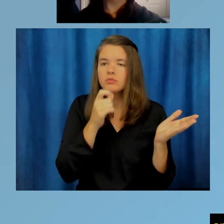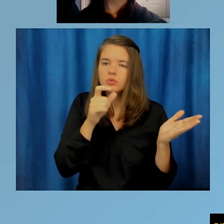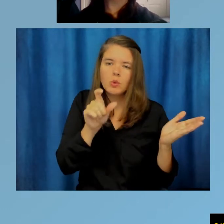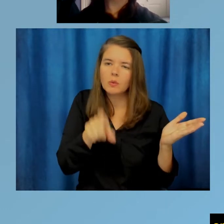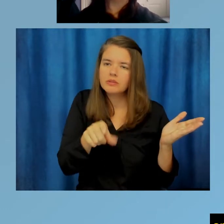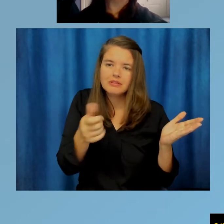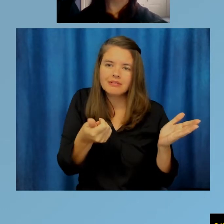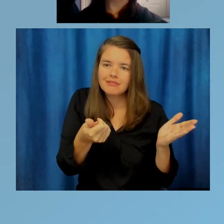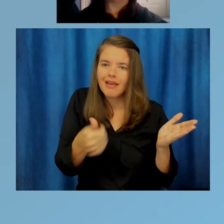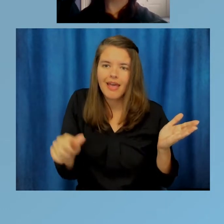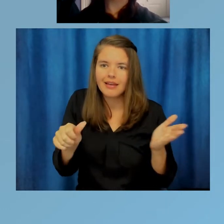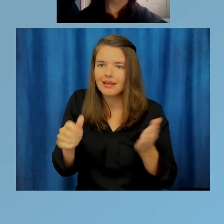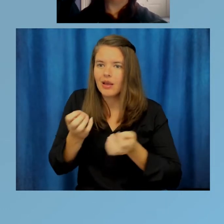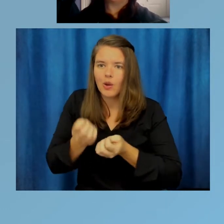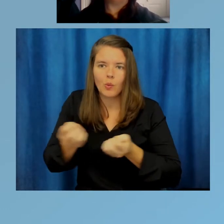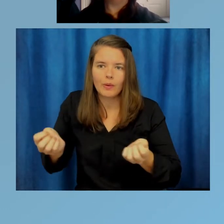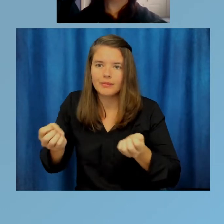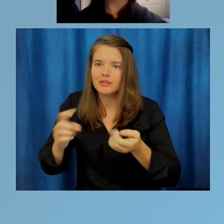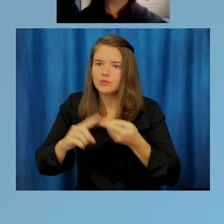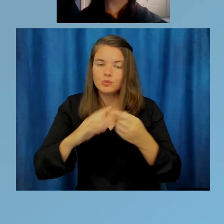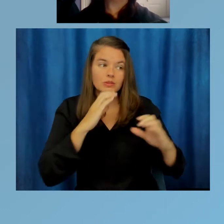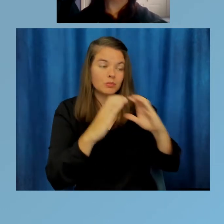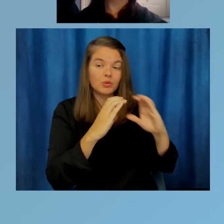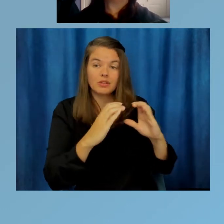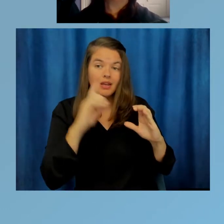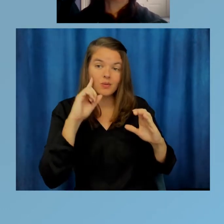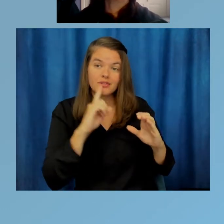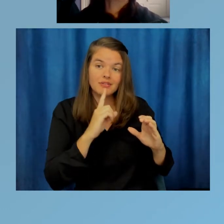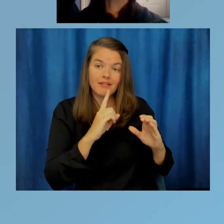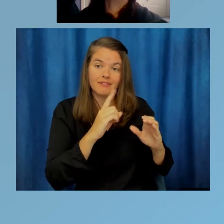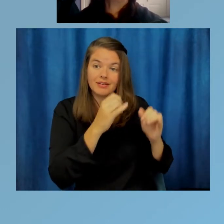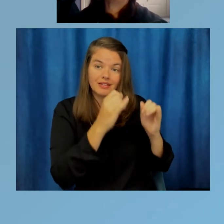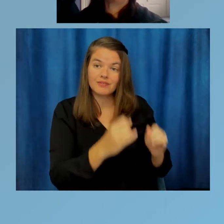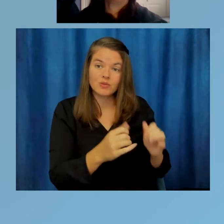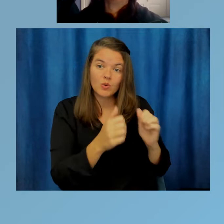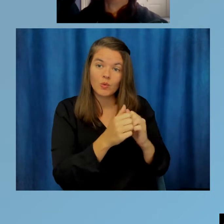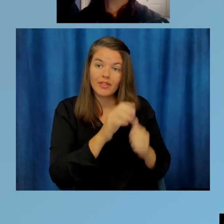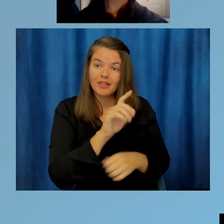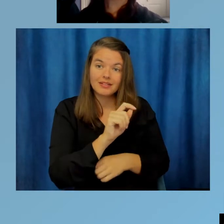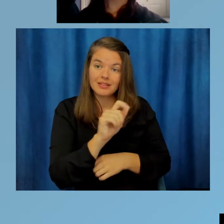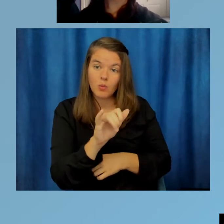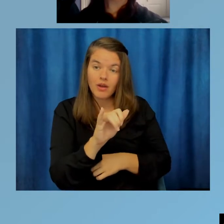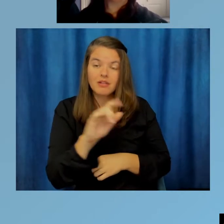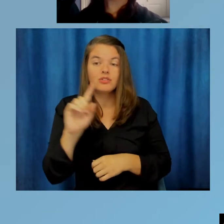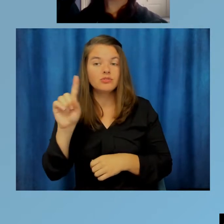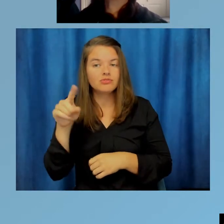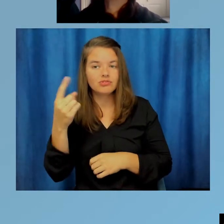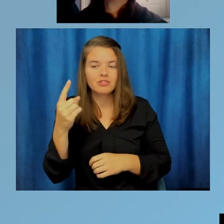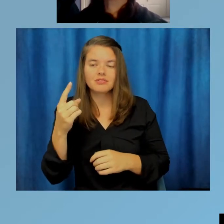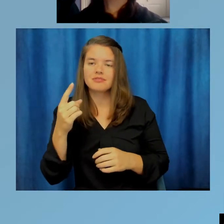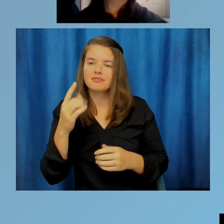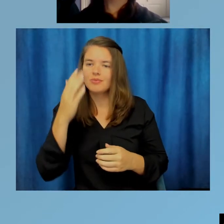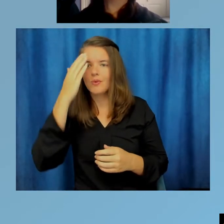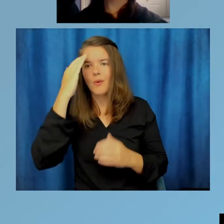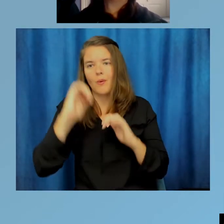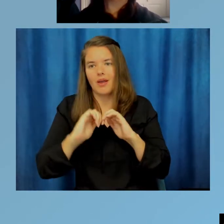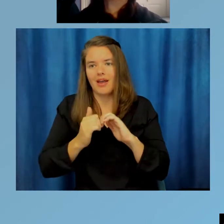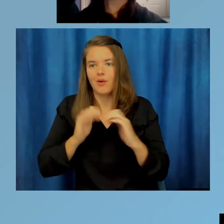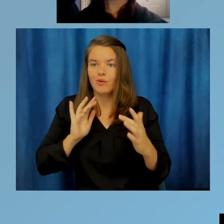any equipment to communicate with a deaf individual with a TTY. You just need to know how to